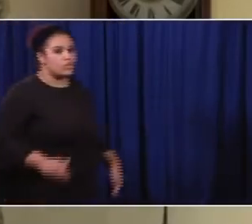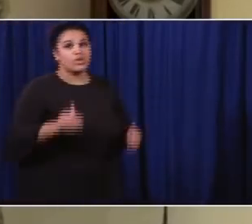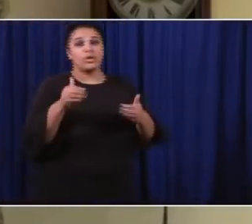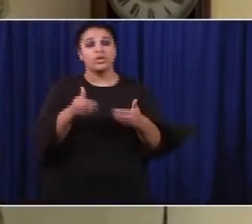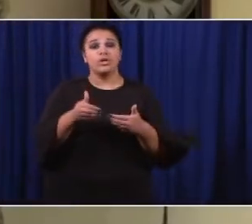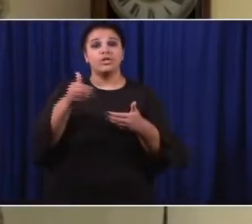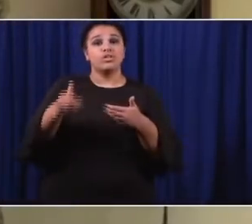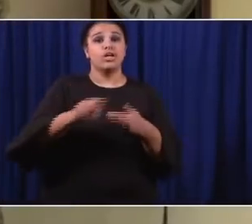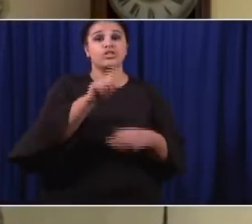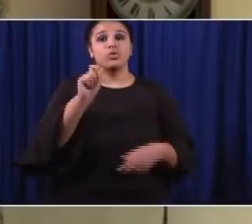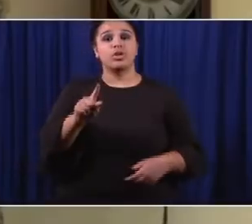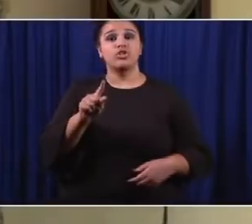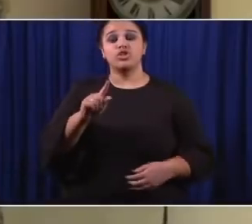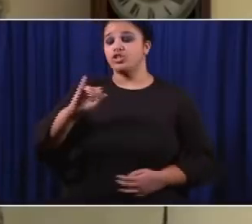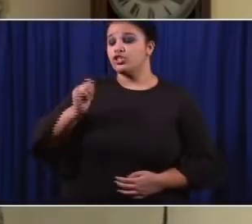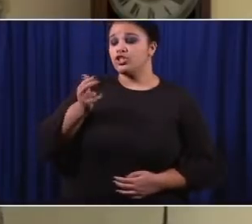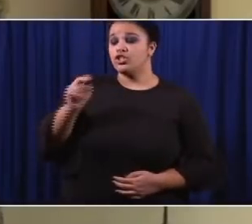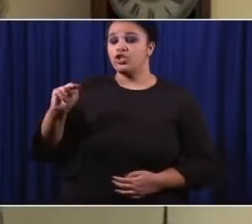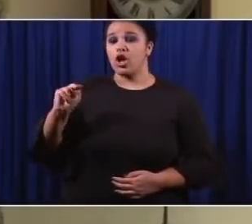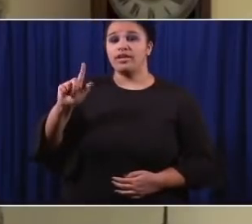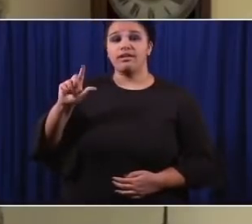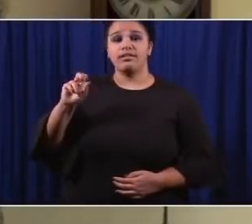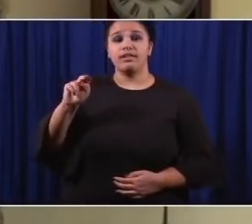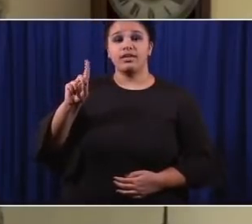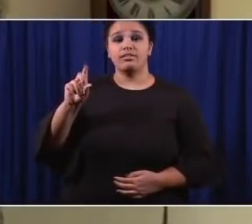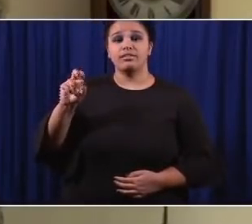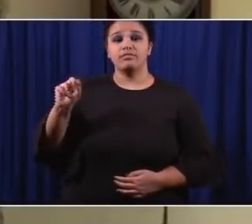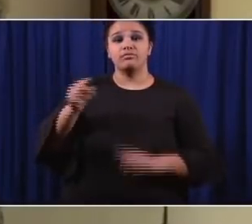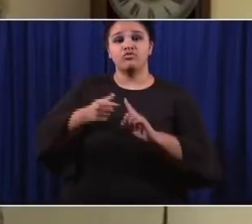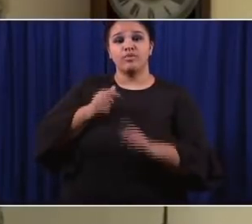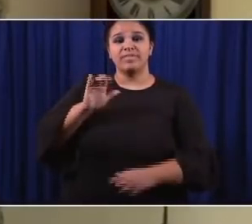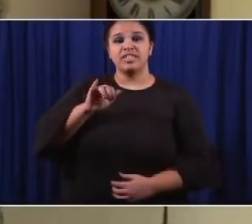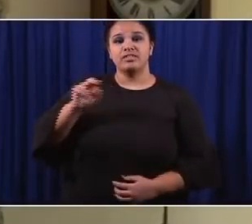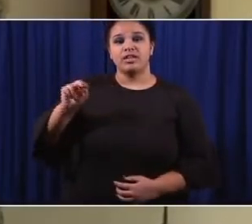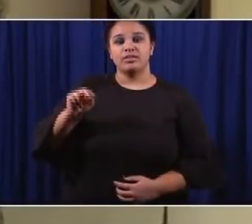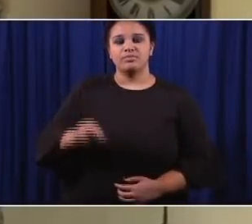Cincinnati. Hi, John.